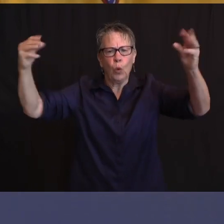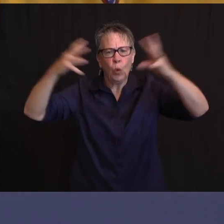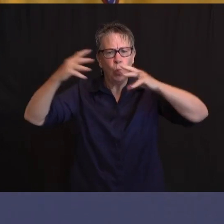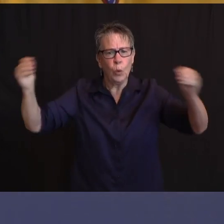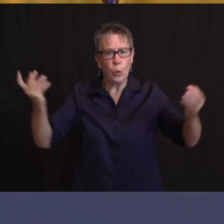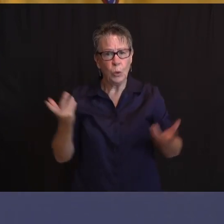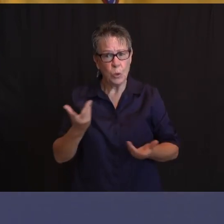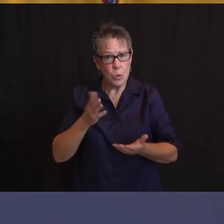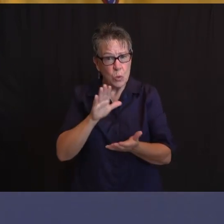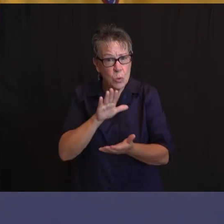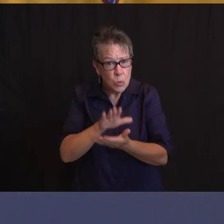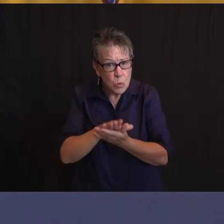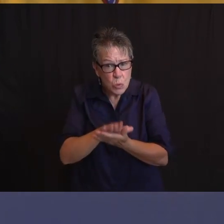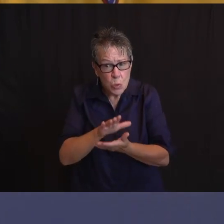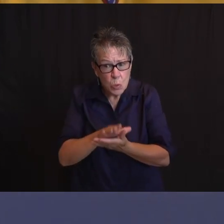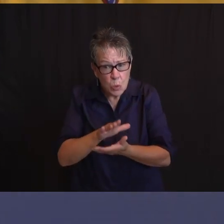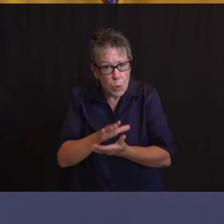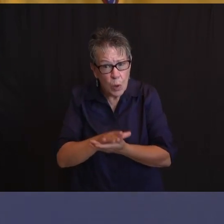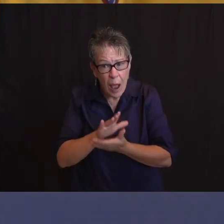are older.